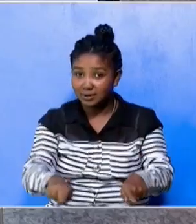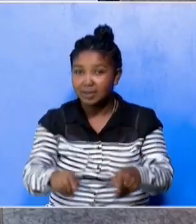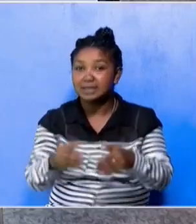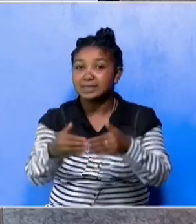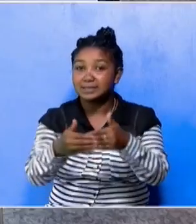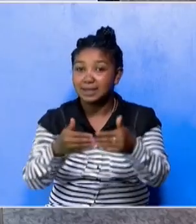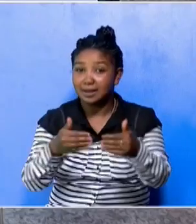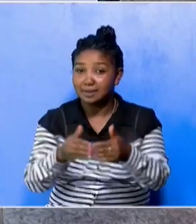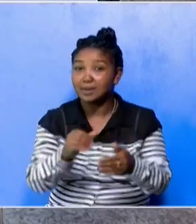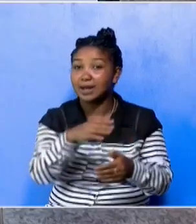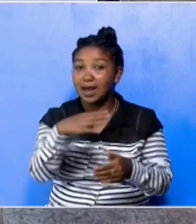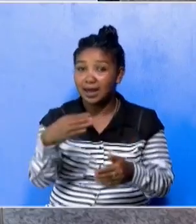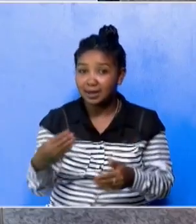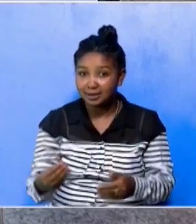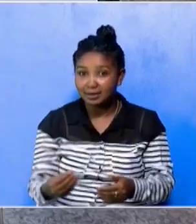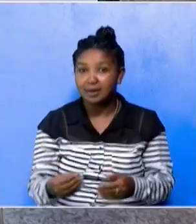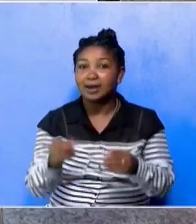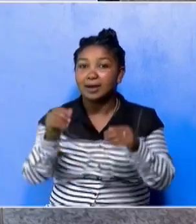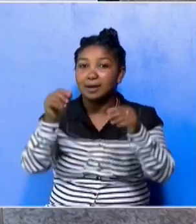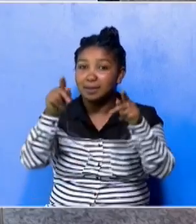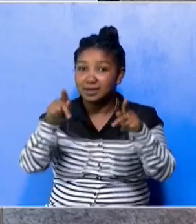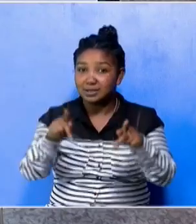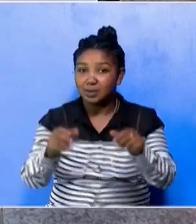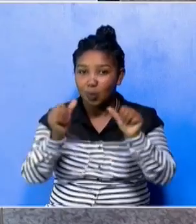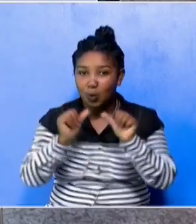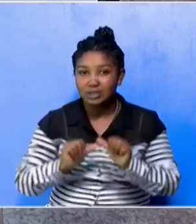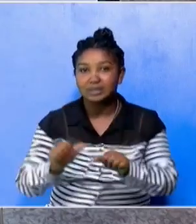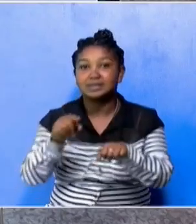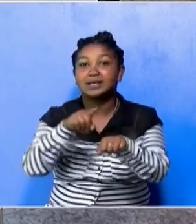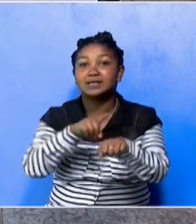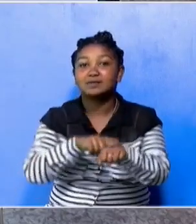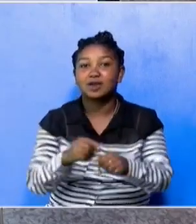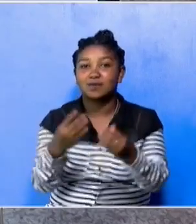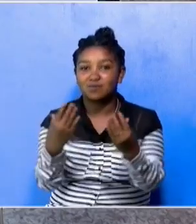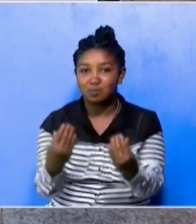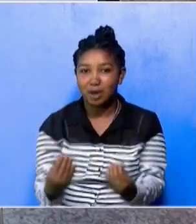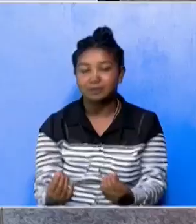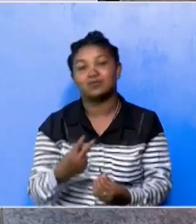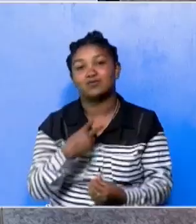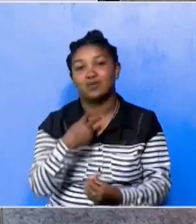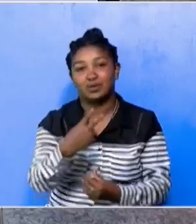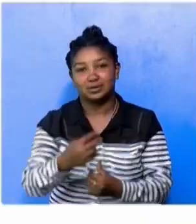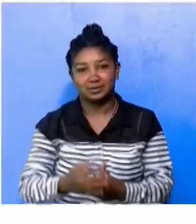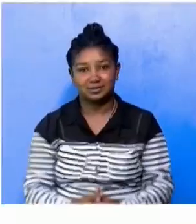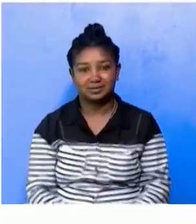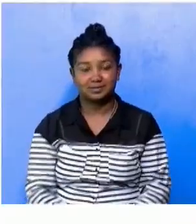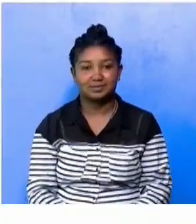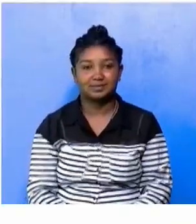simple and present continuous tense in passive voice.